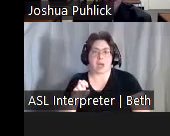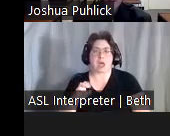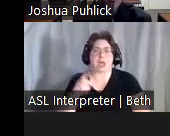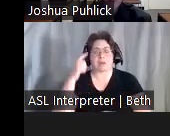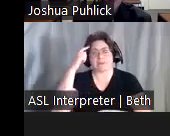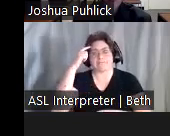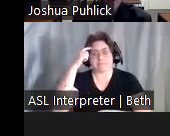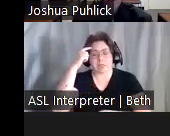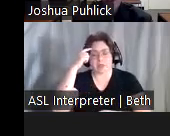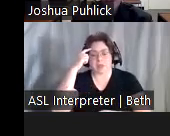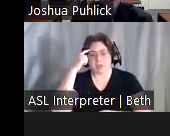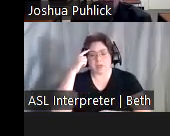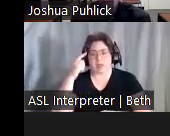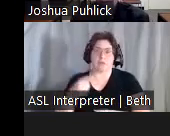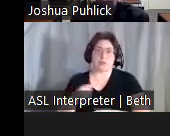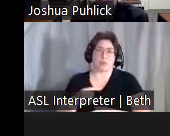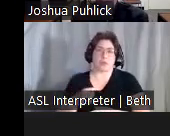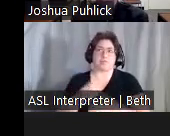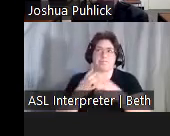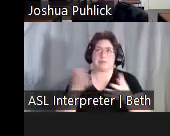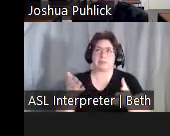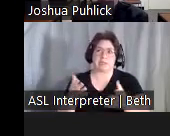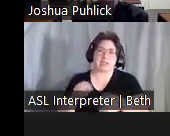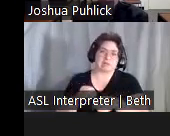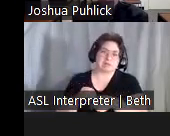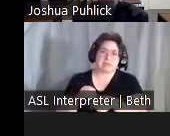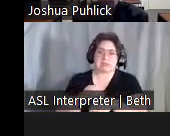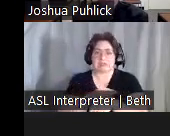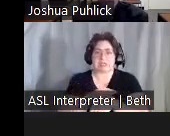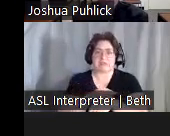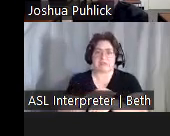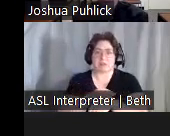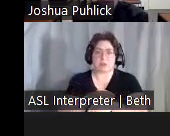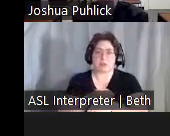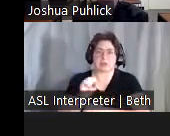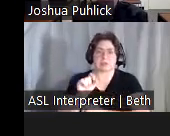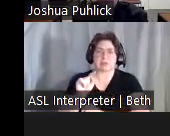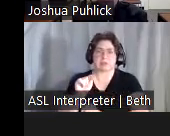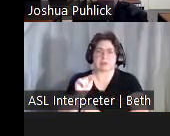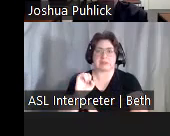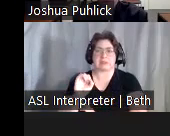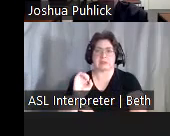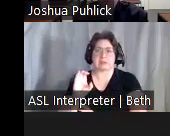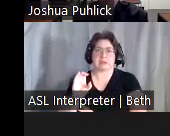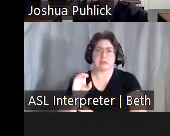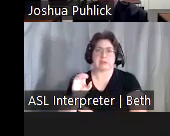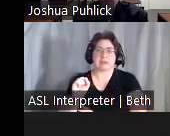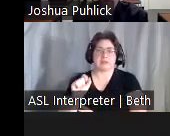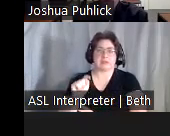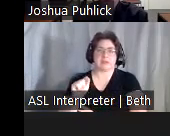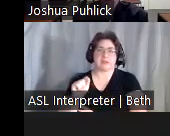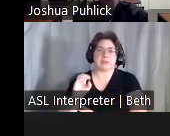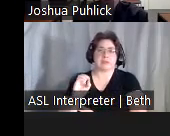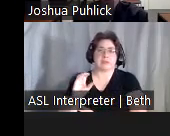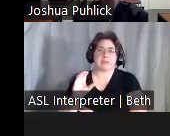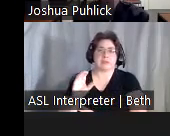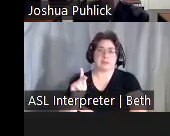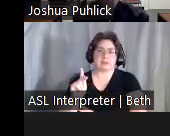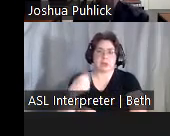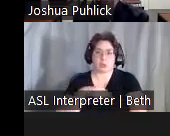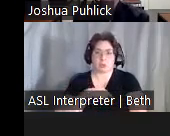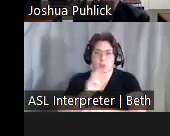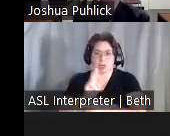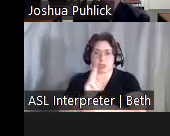we use when we're going to be doing new plantings or establishing new plantations of longleaf pine. So